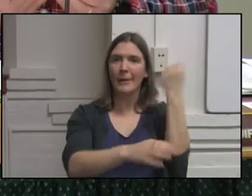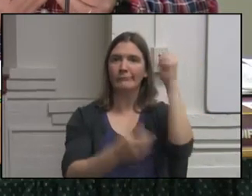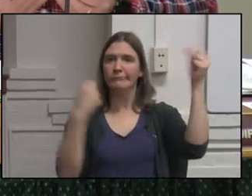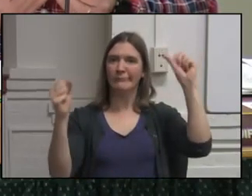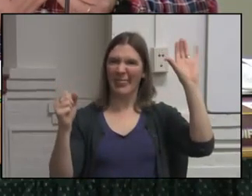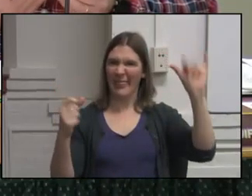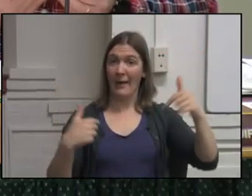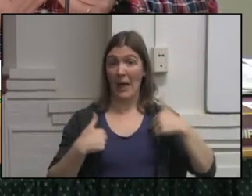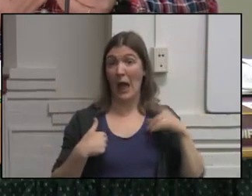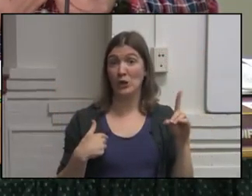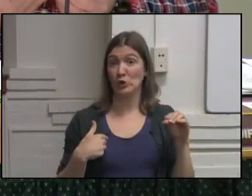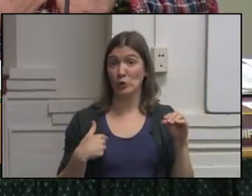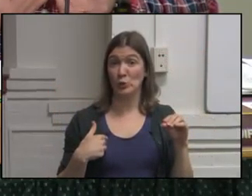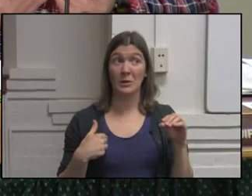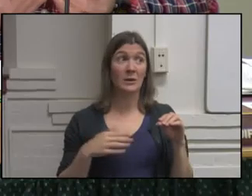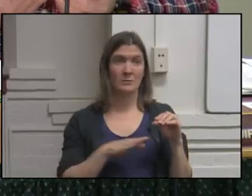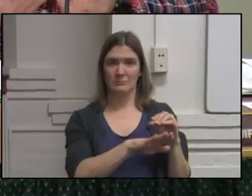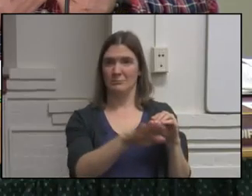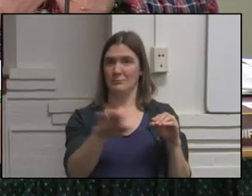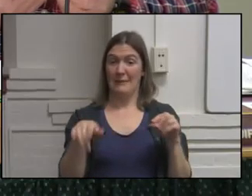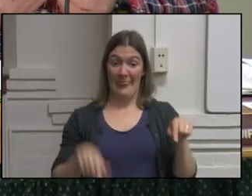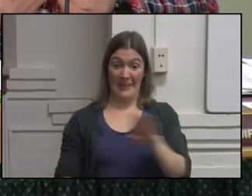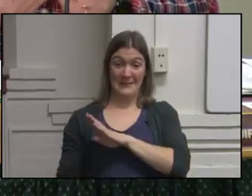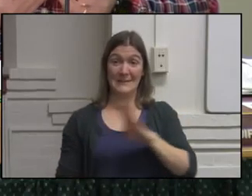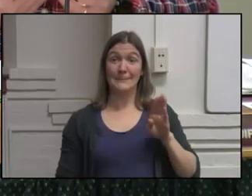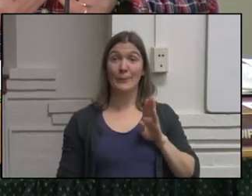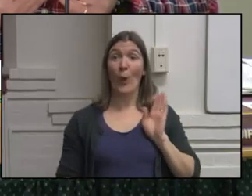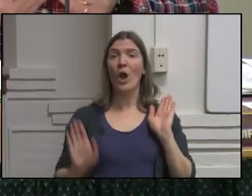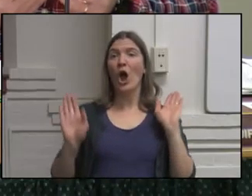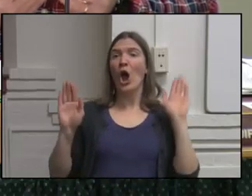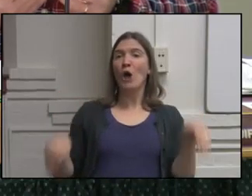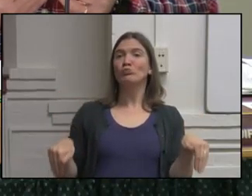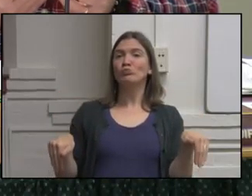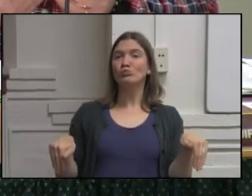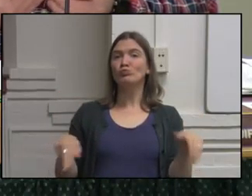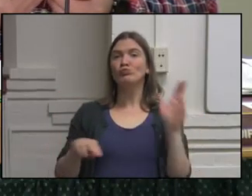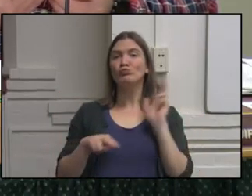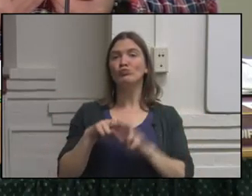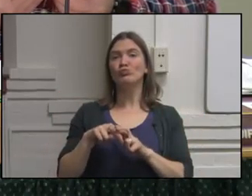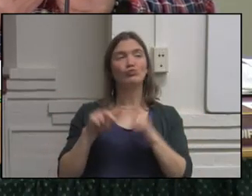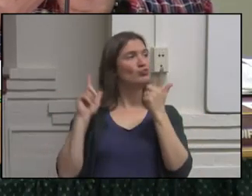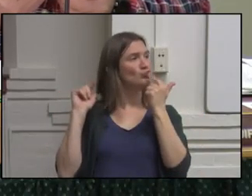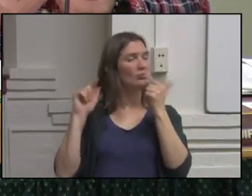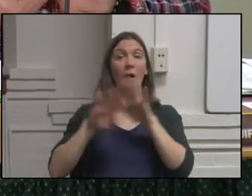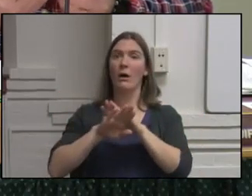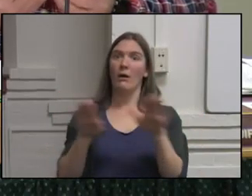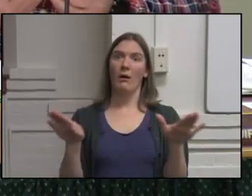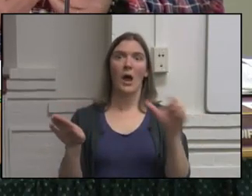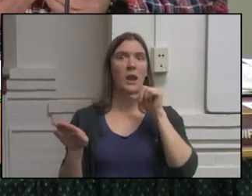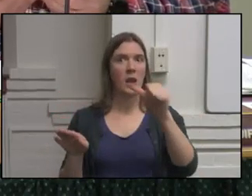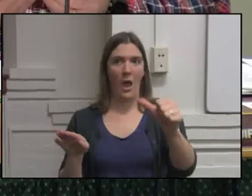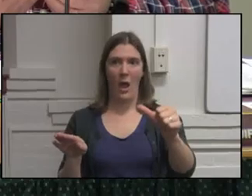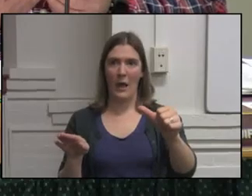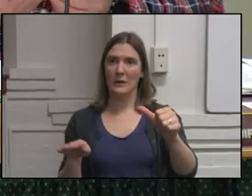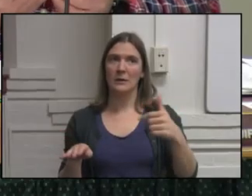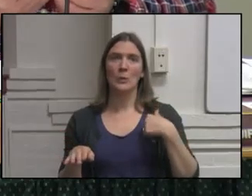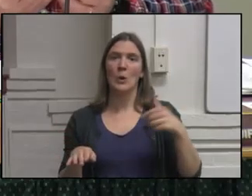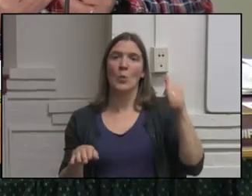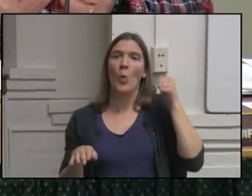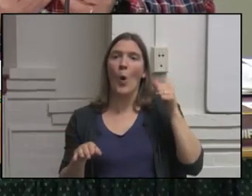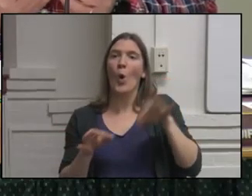that anybody needs to worry that this board is gonna just kind of kick this can down the road. But I'm not gonna